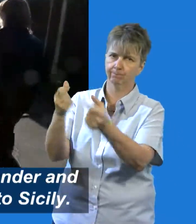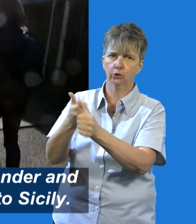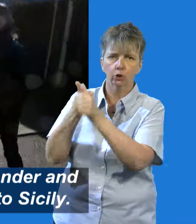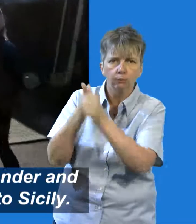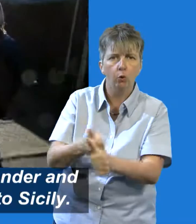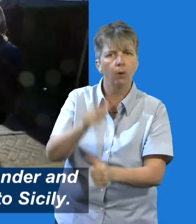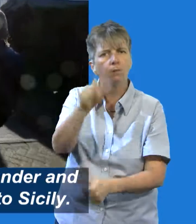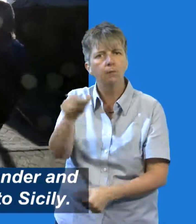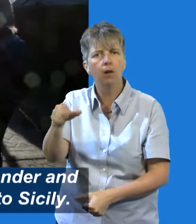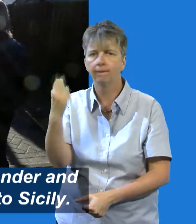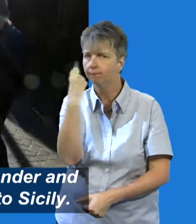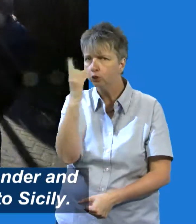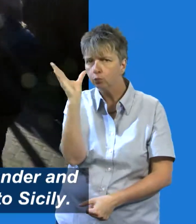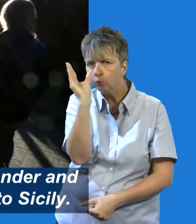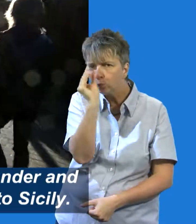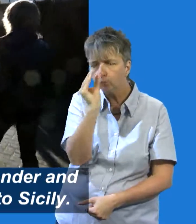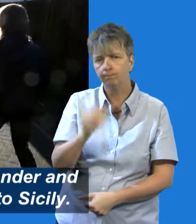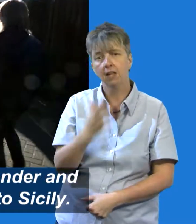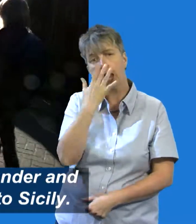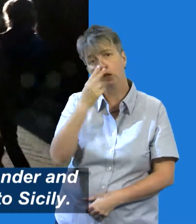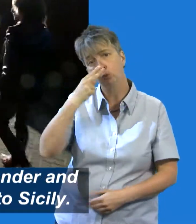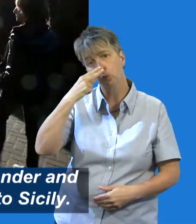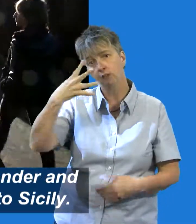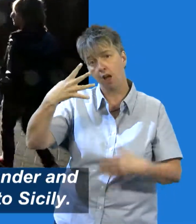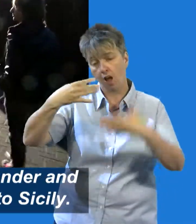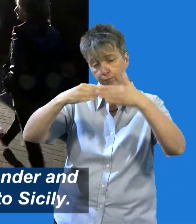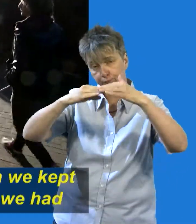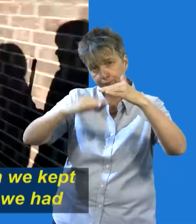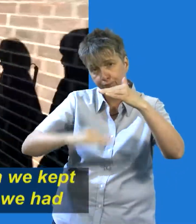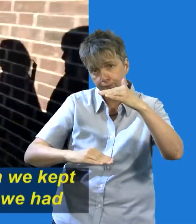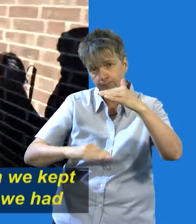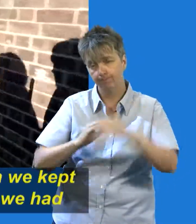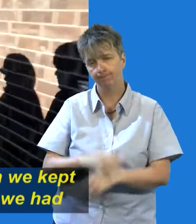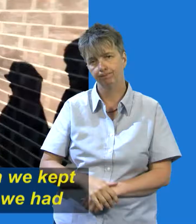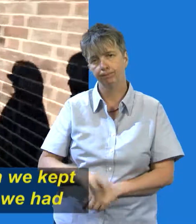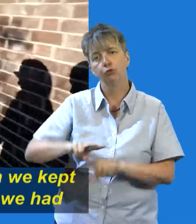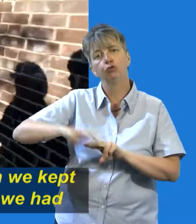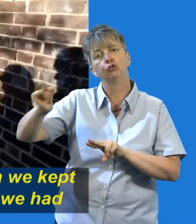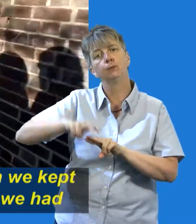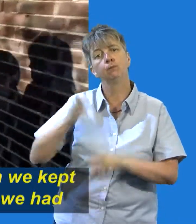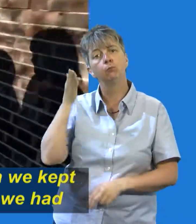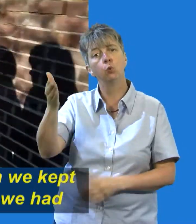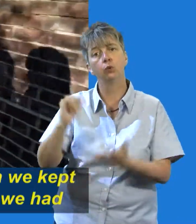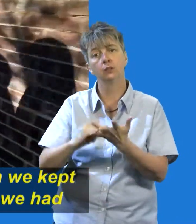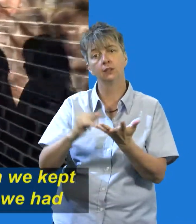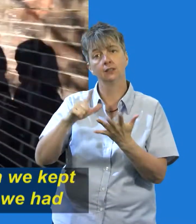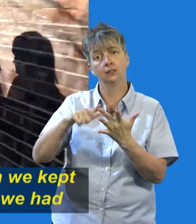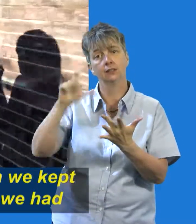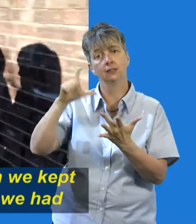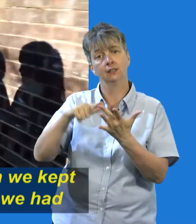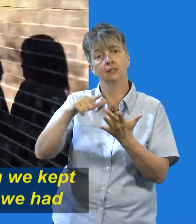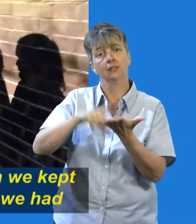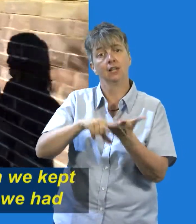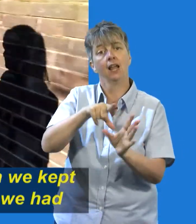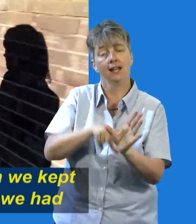impaired people 29 and under, and the trip they'd organised was this trip to Sicily. We met on that holiday and then we kept in